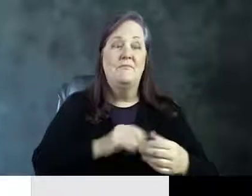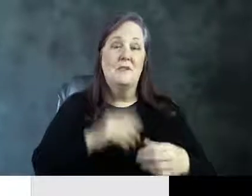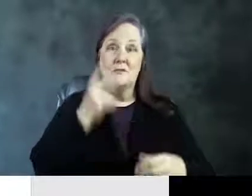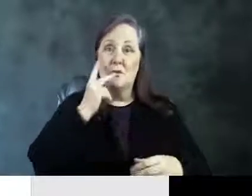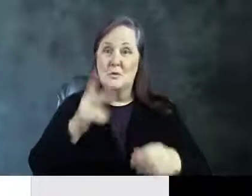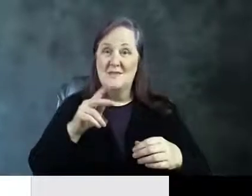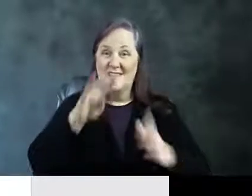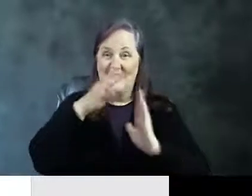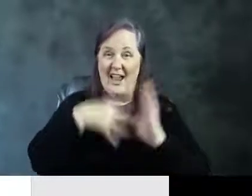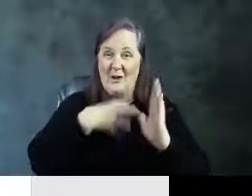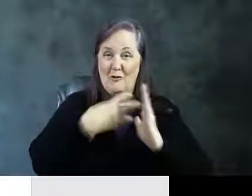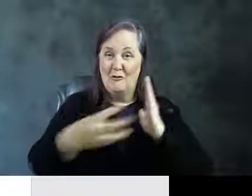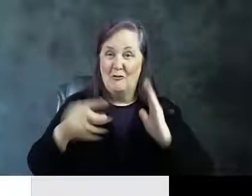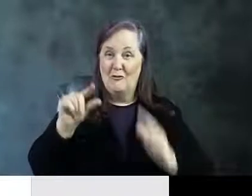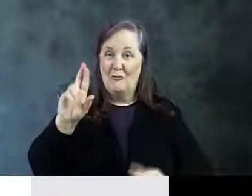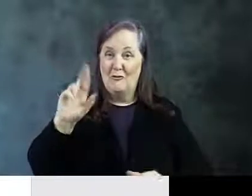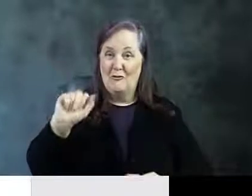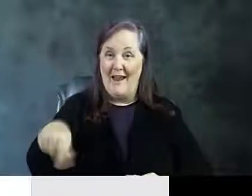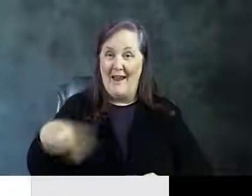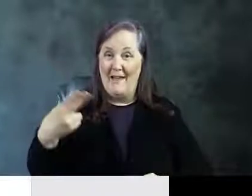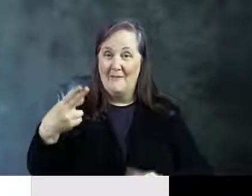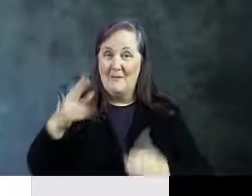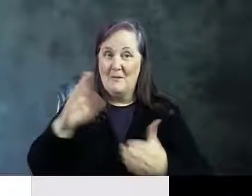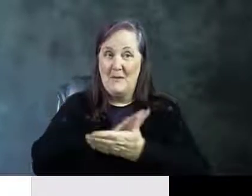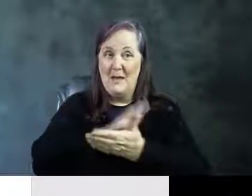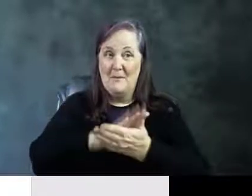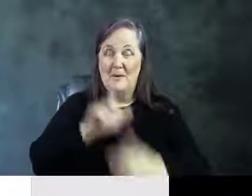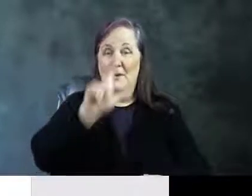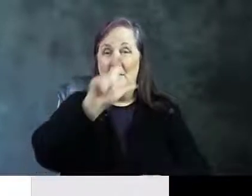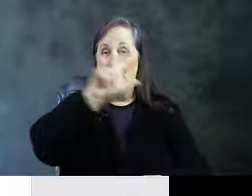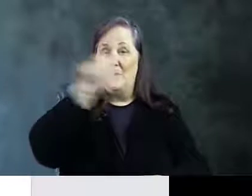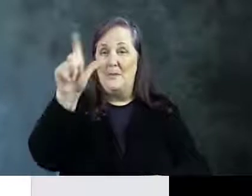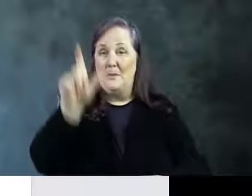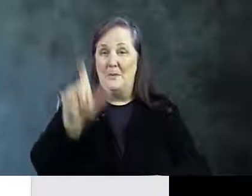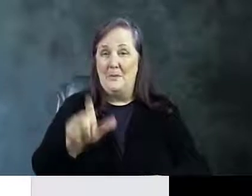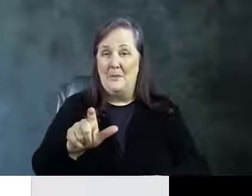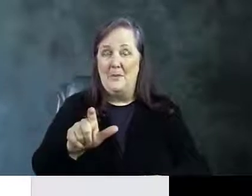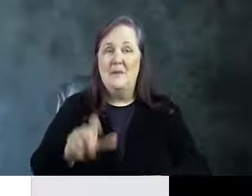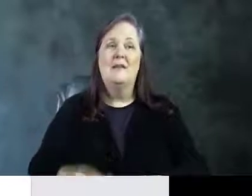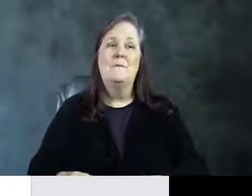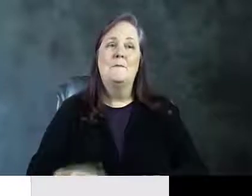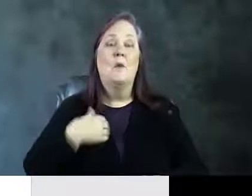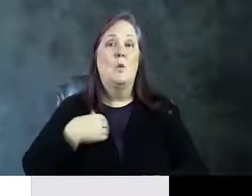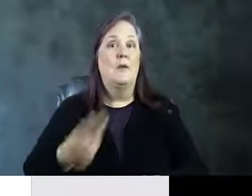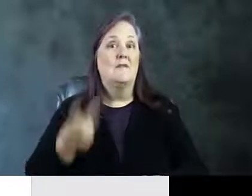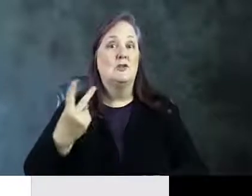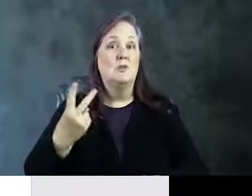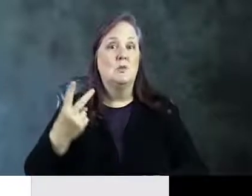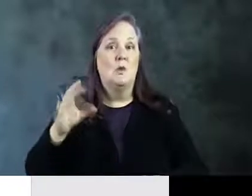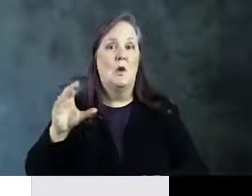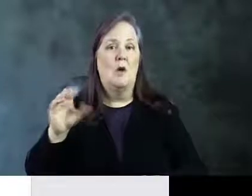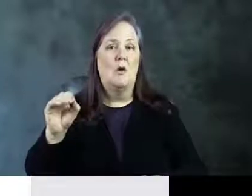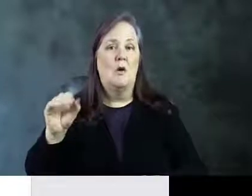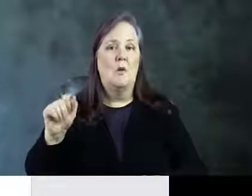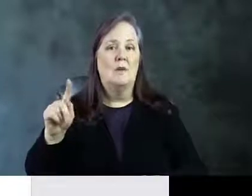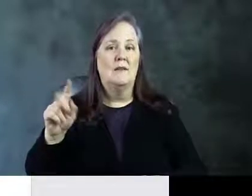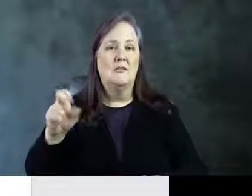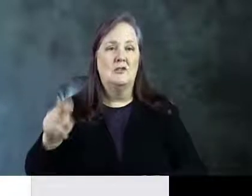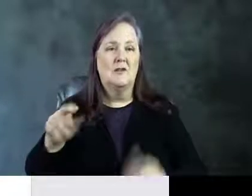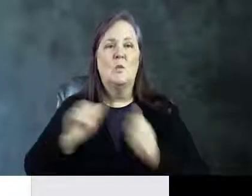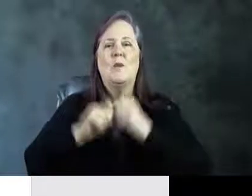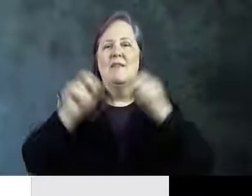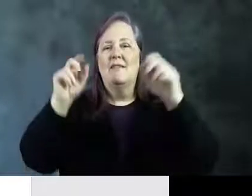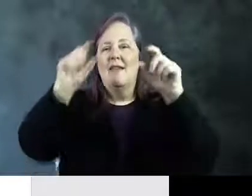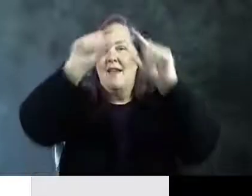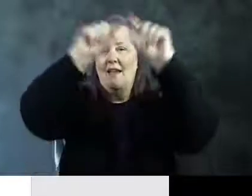graph paper. So I'm going to make a table about our coalitions. We have 2 coalitions I'd like to list along with a header. So